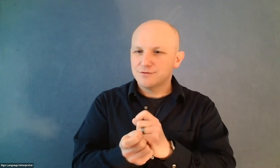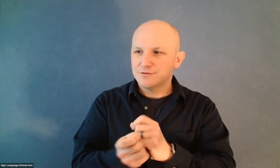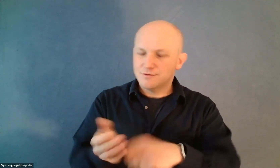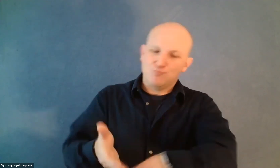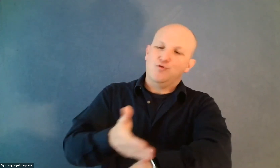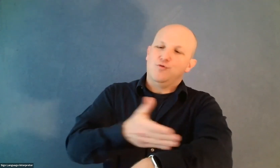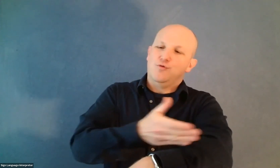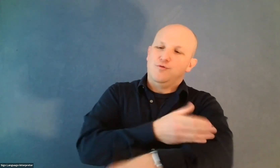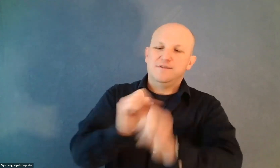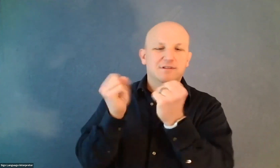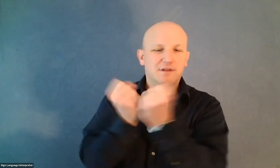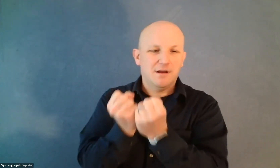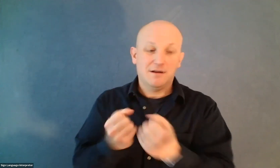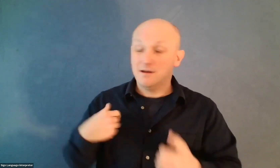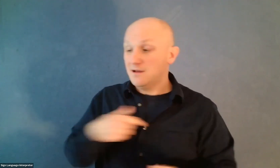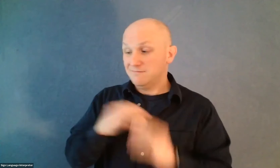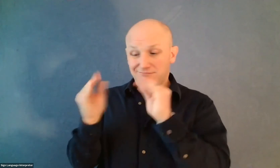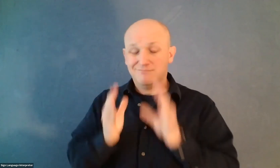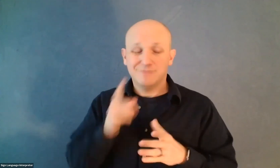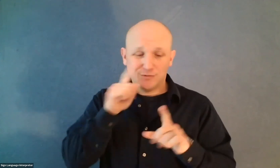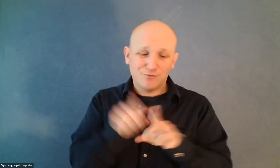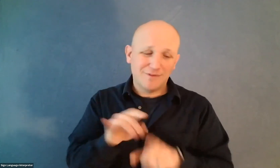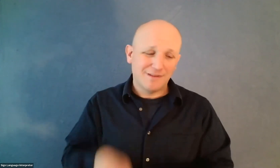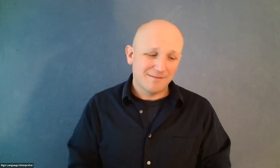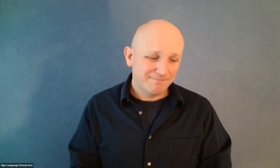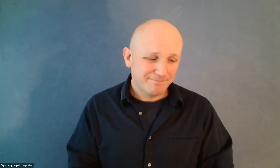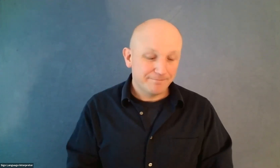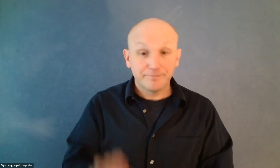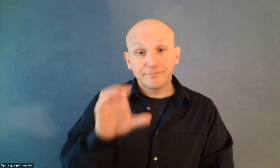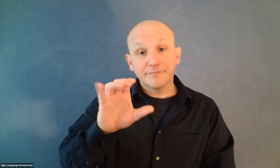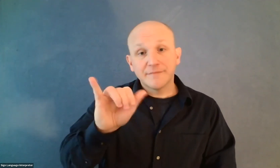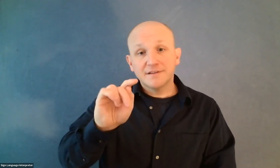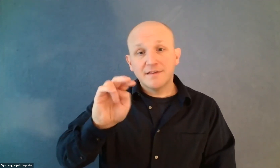can probably agree on that. Cynthia, what made you want to go into law?